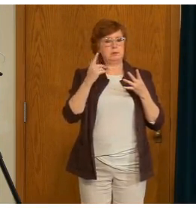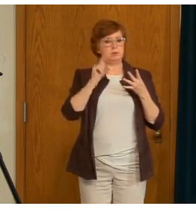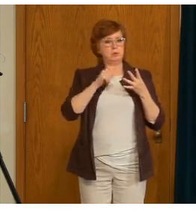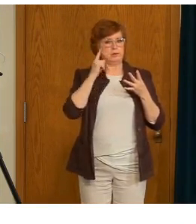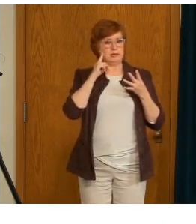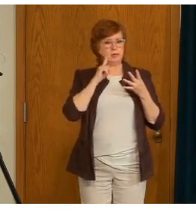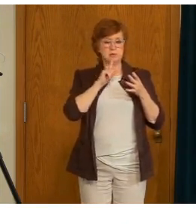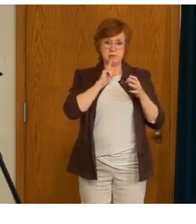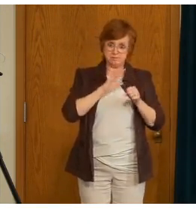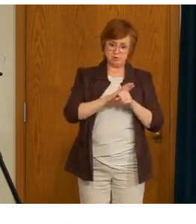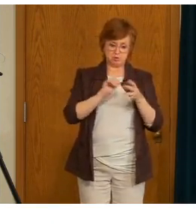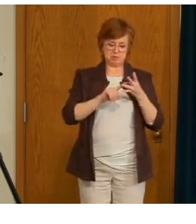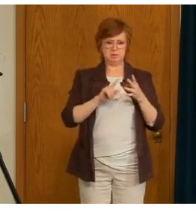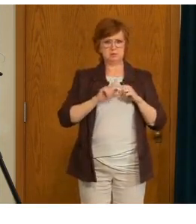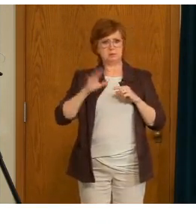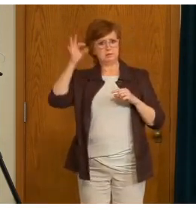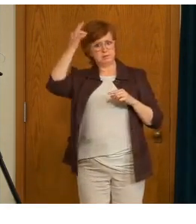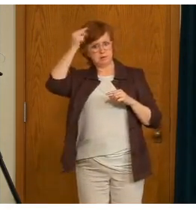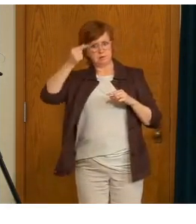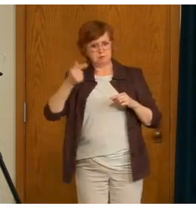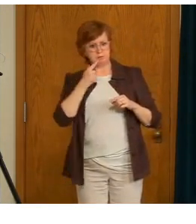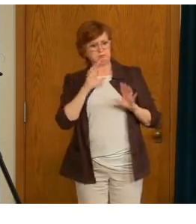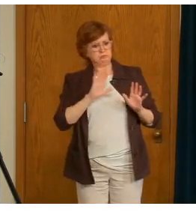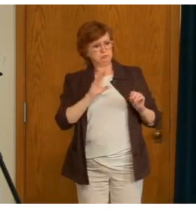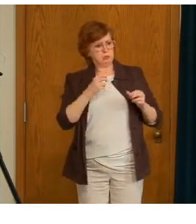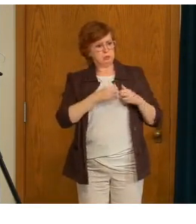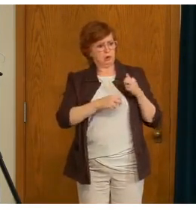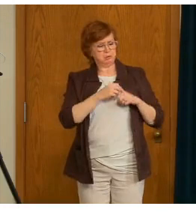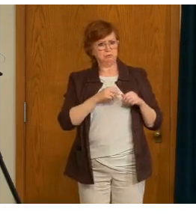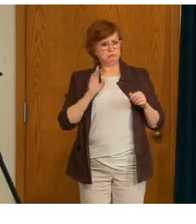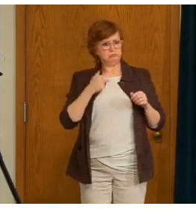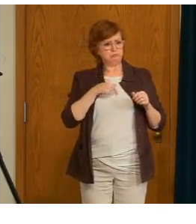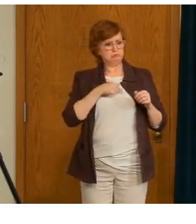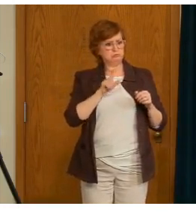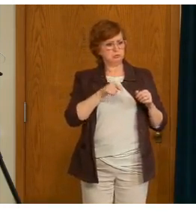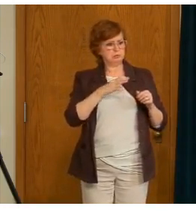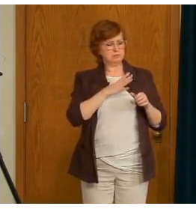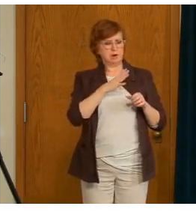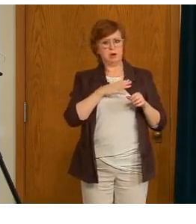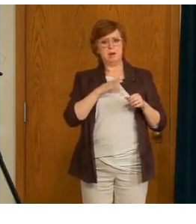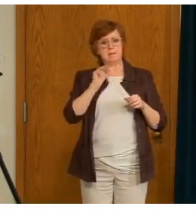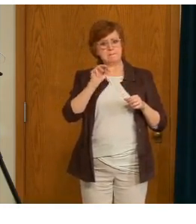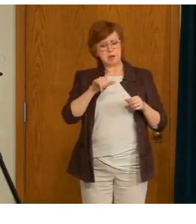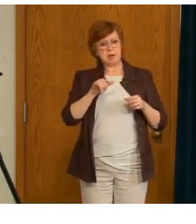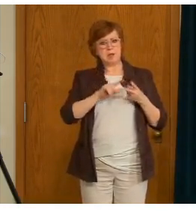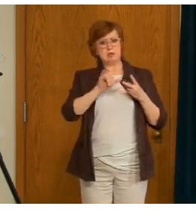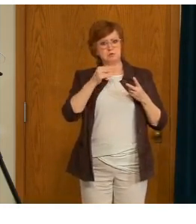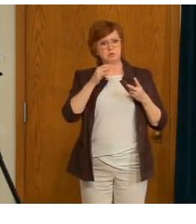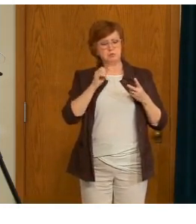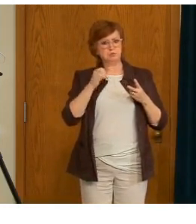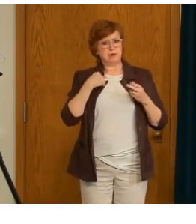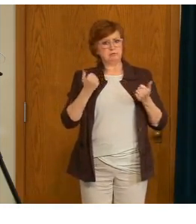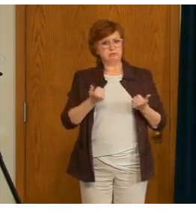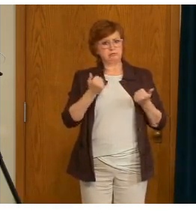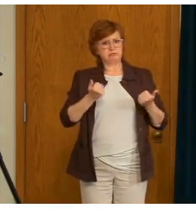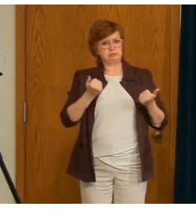federal government has assured us that it shouldn't be a problem, that they will have more vaccines in May and June than we've ever had. So,